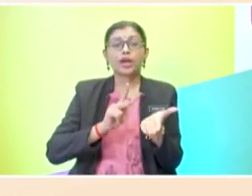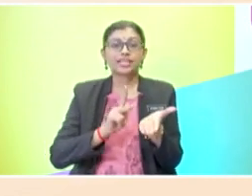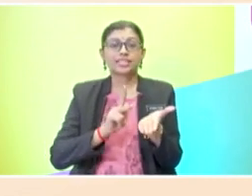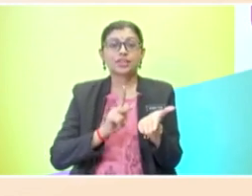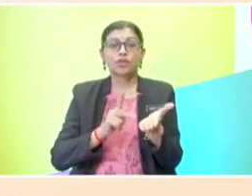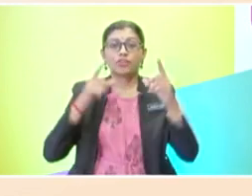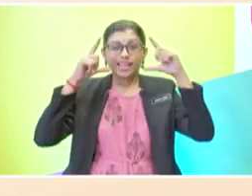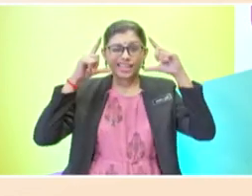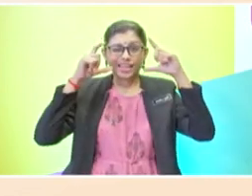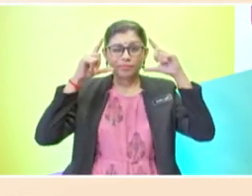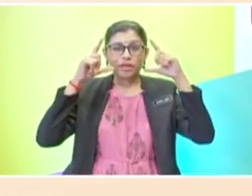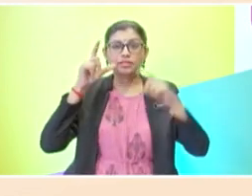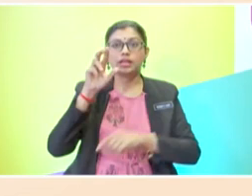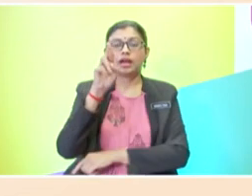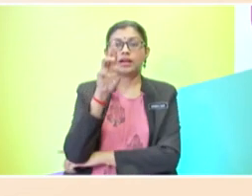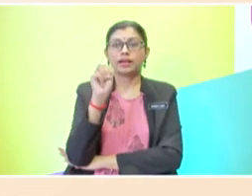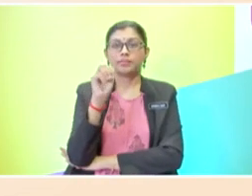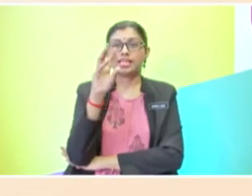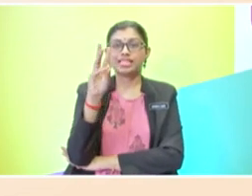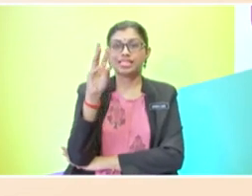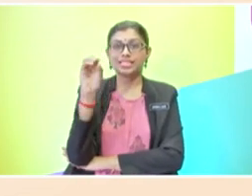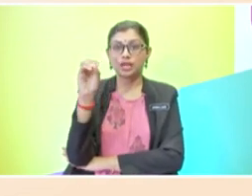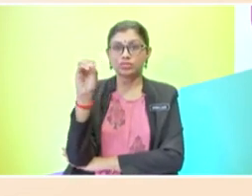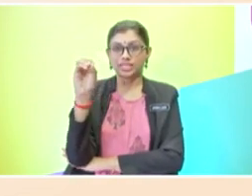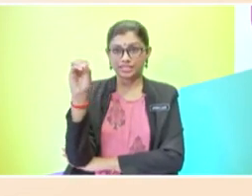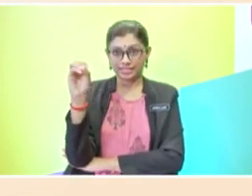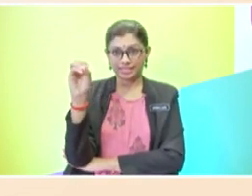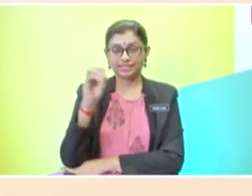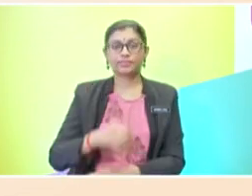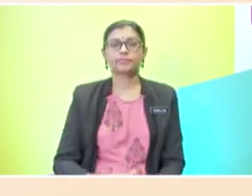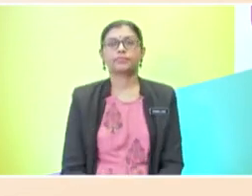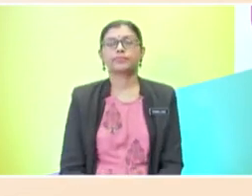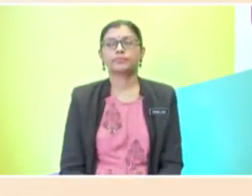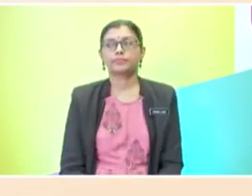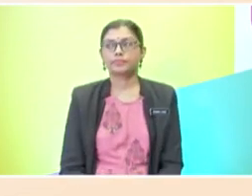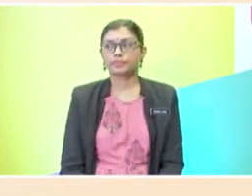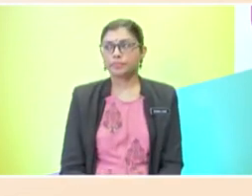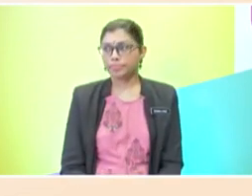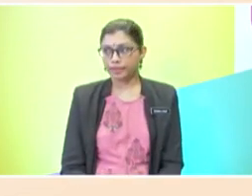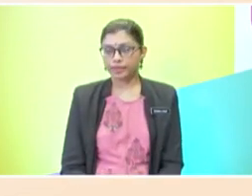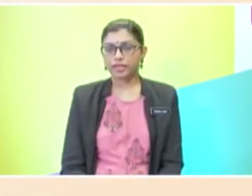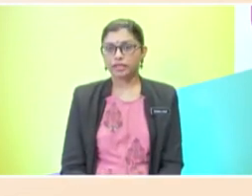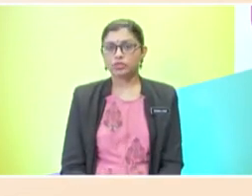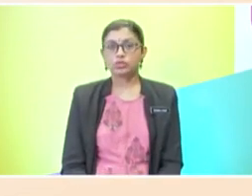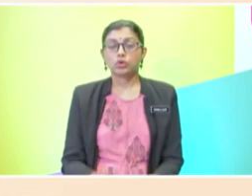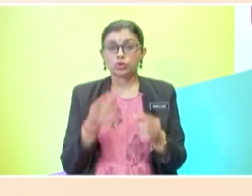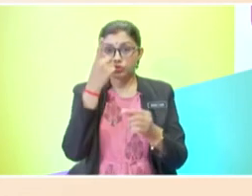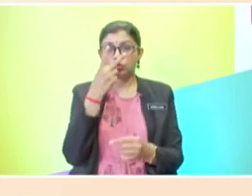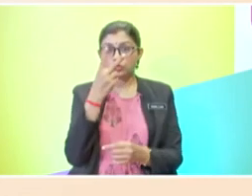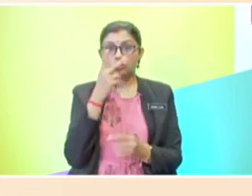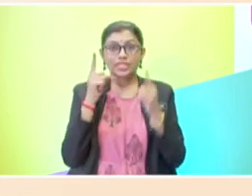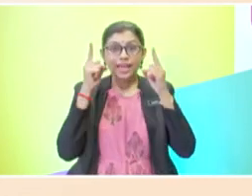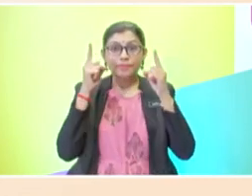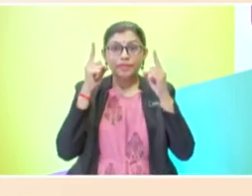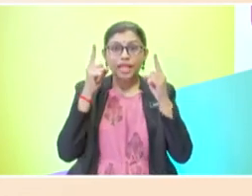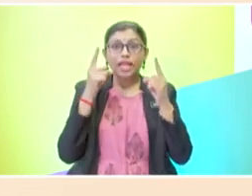the profit, we have to minus cost price from the selling price. Here, we have formulas. Okay. Okay. So, can you see it in the screen?